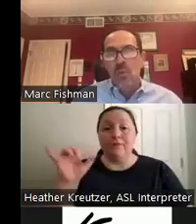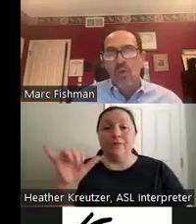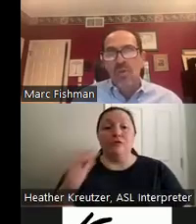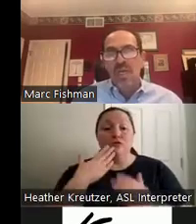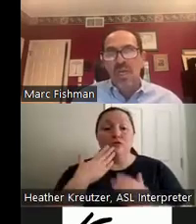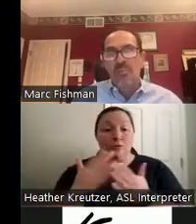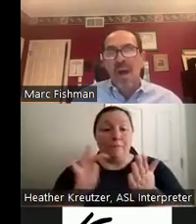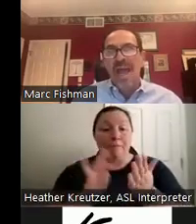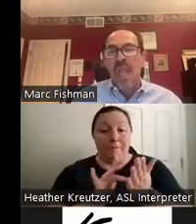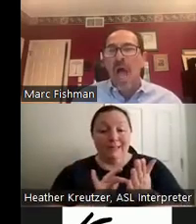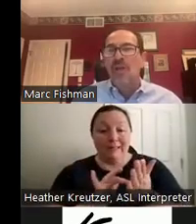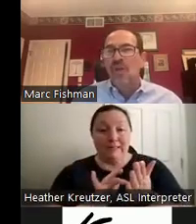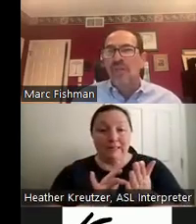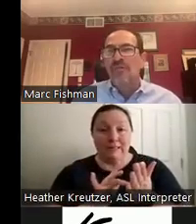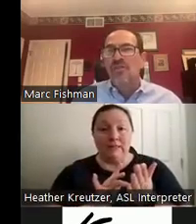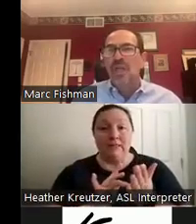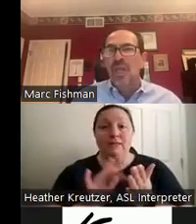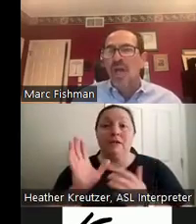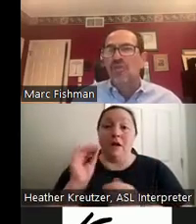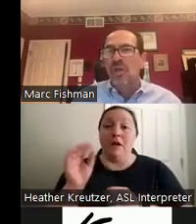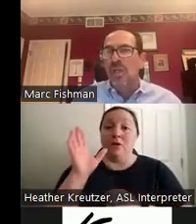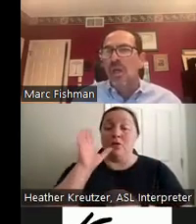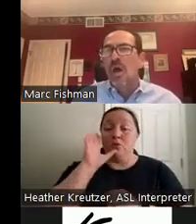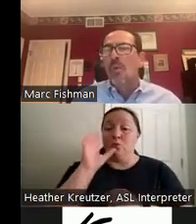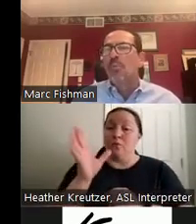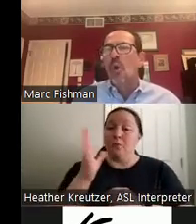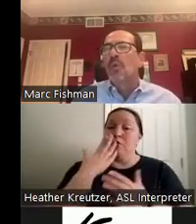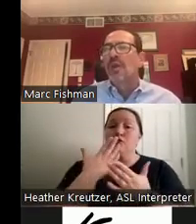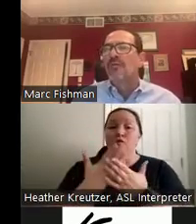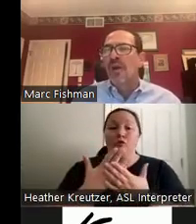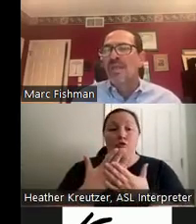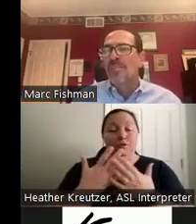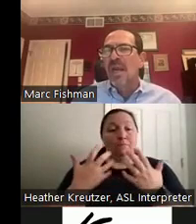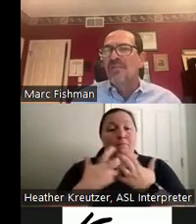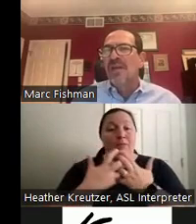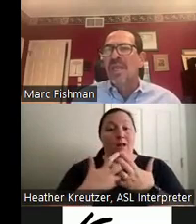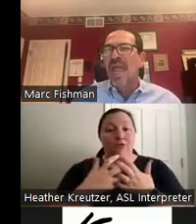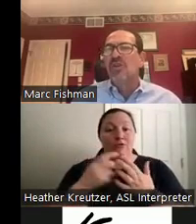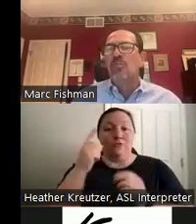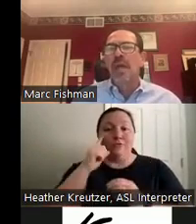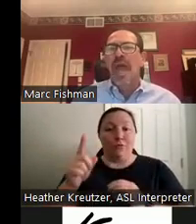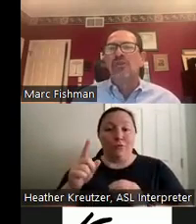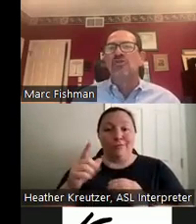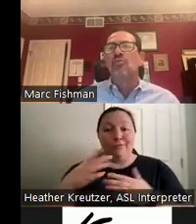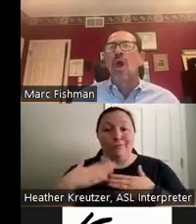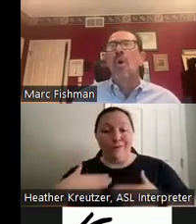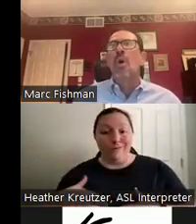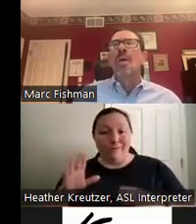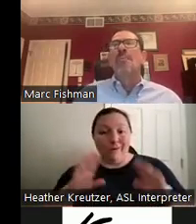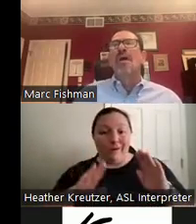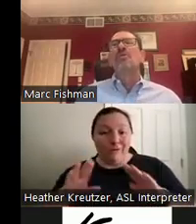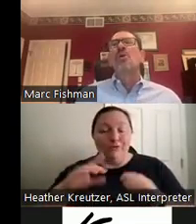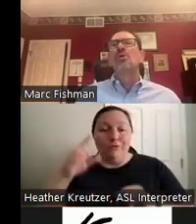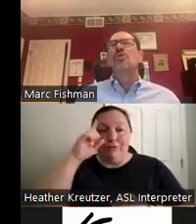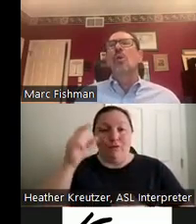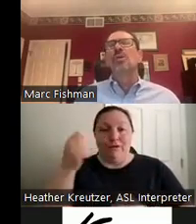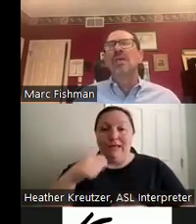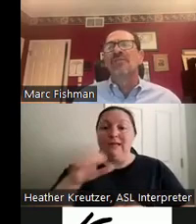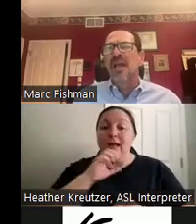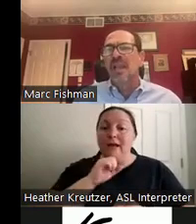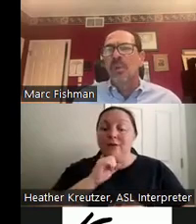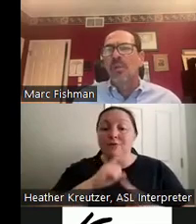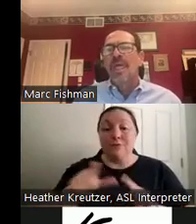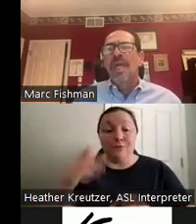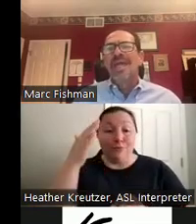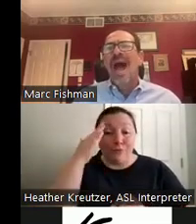medicine and would be biologically, physiologically appropriate for anybody of any age. But as you know, methadone is